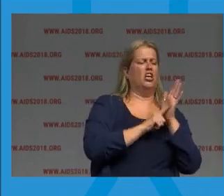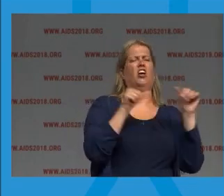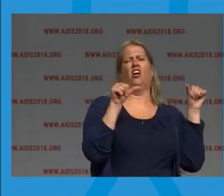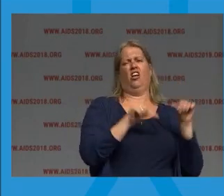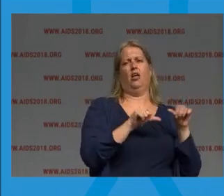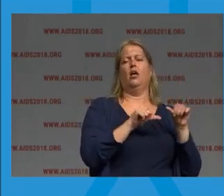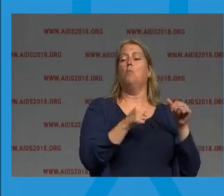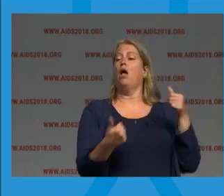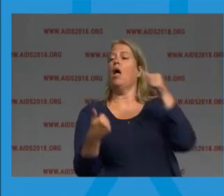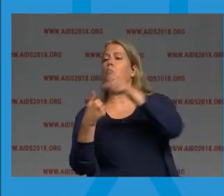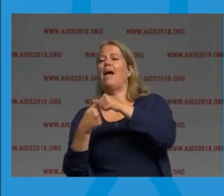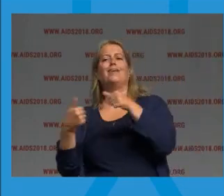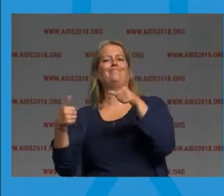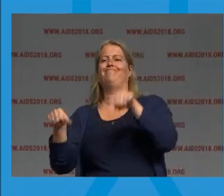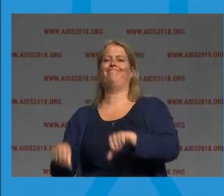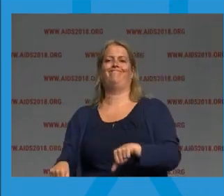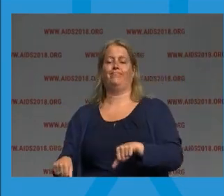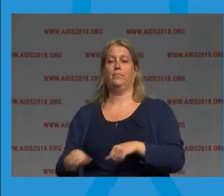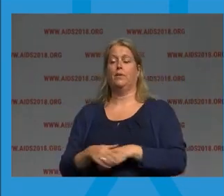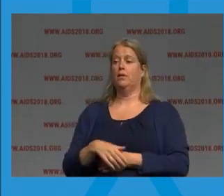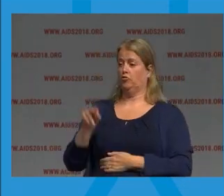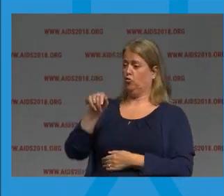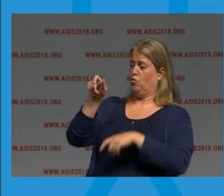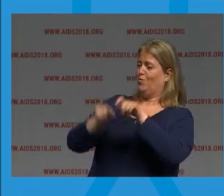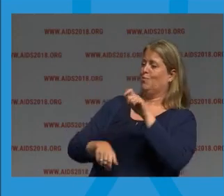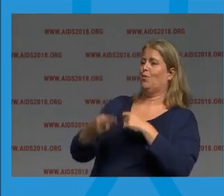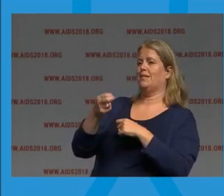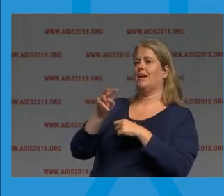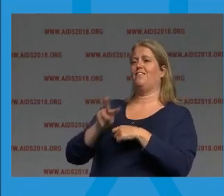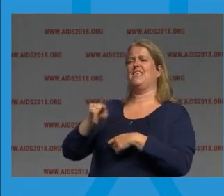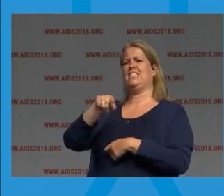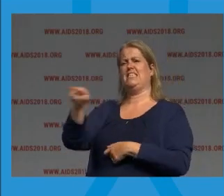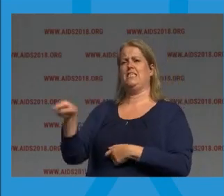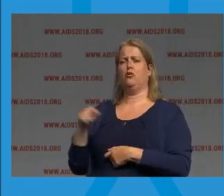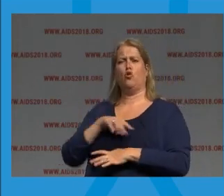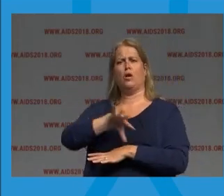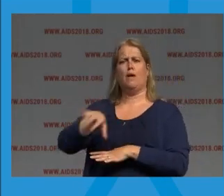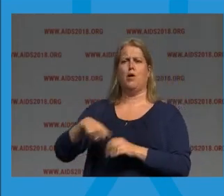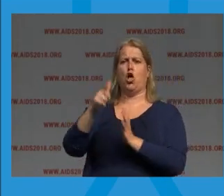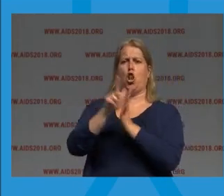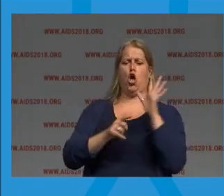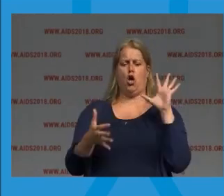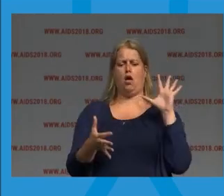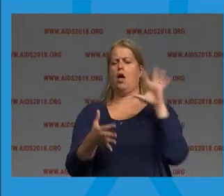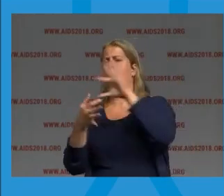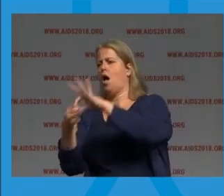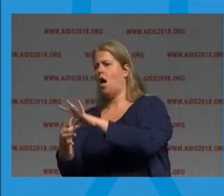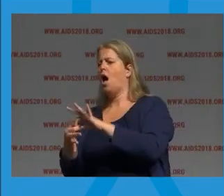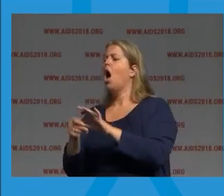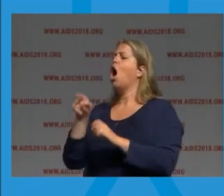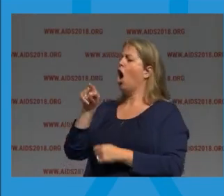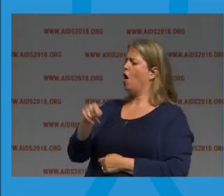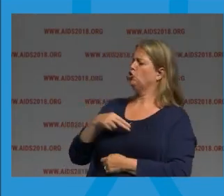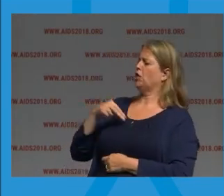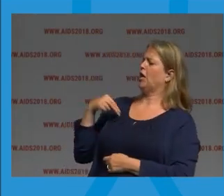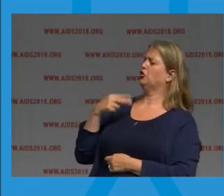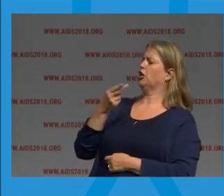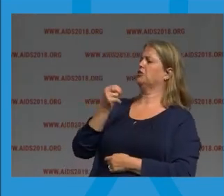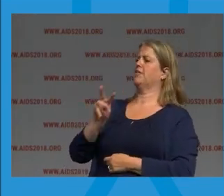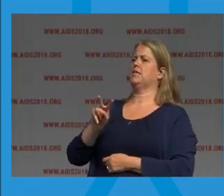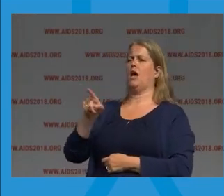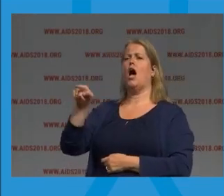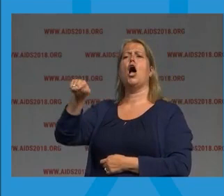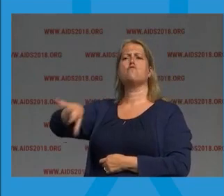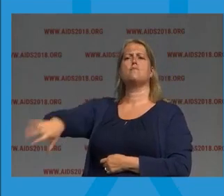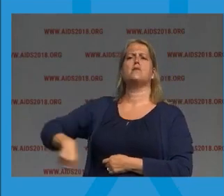a criminal law to people living with HIV based solely on their HIV status. This could be a